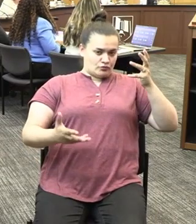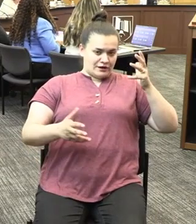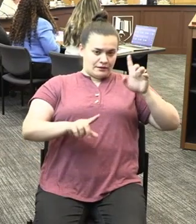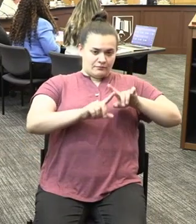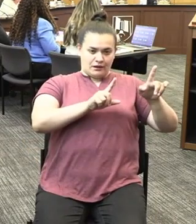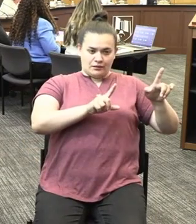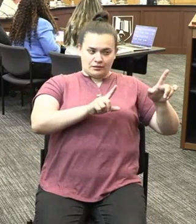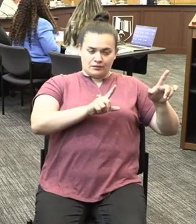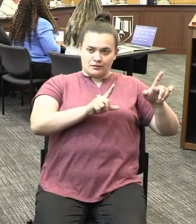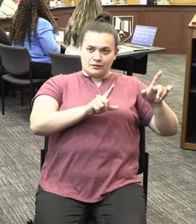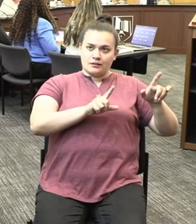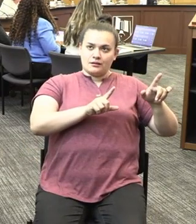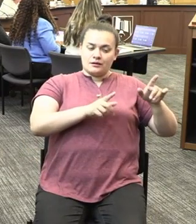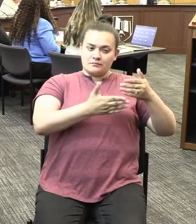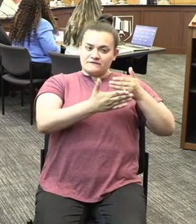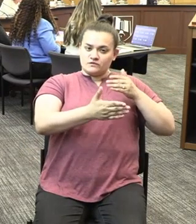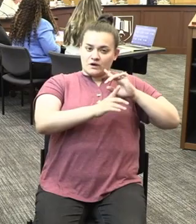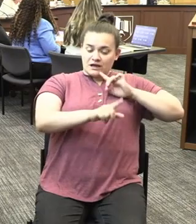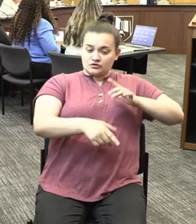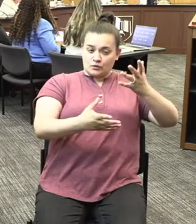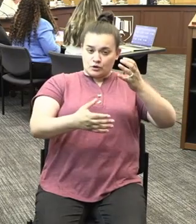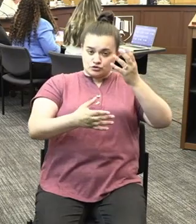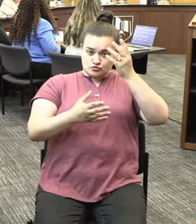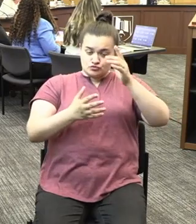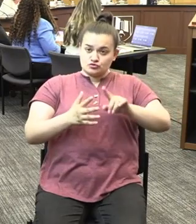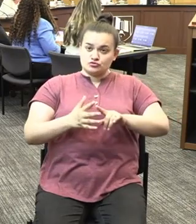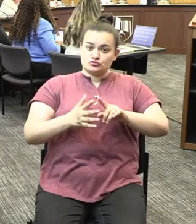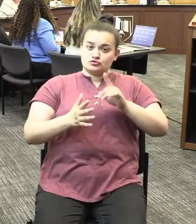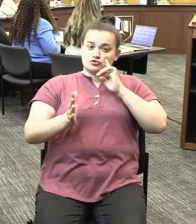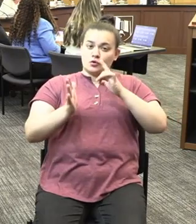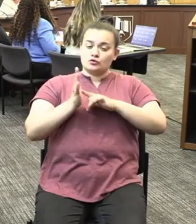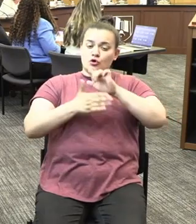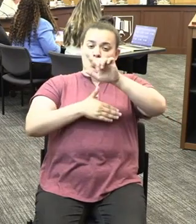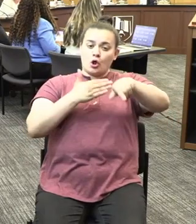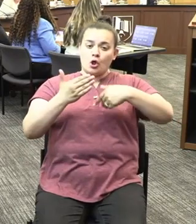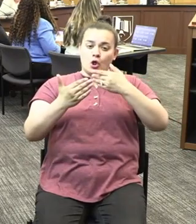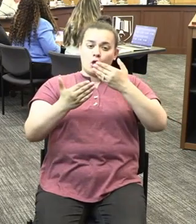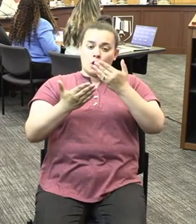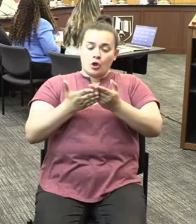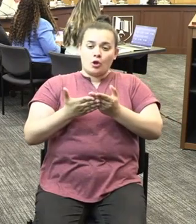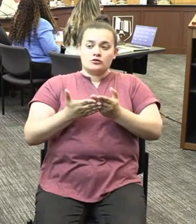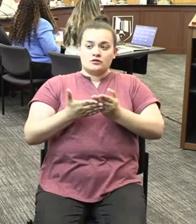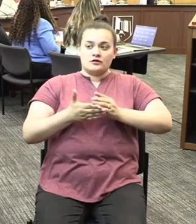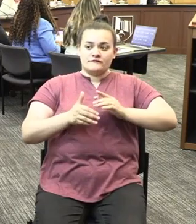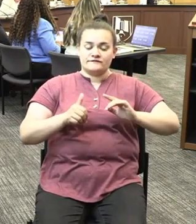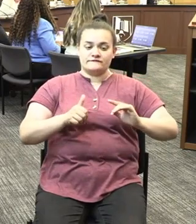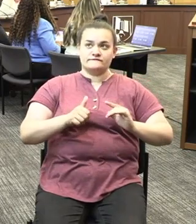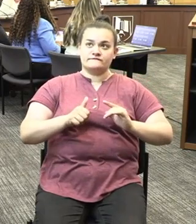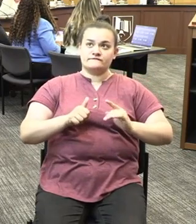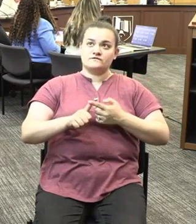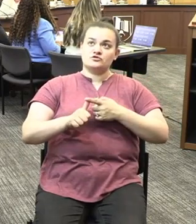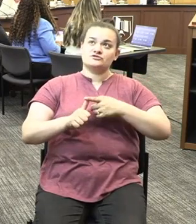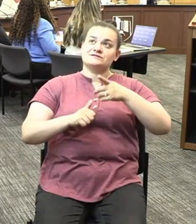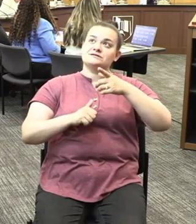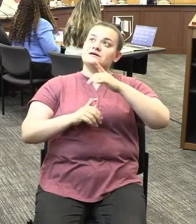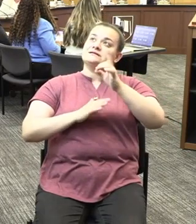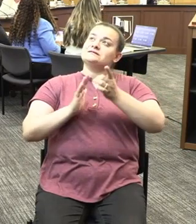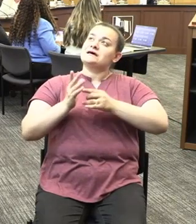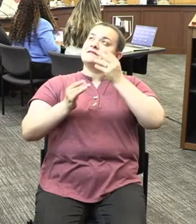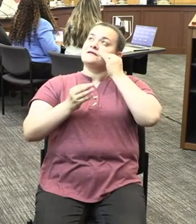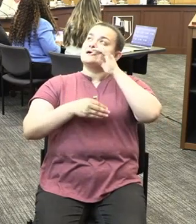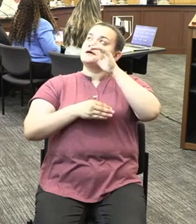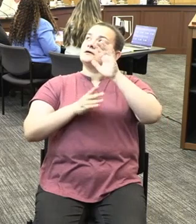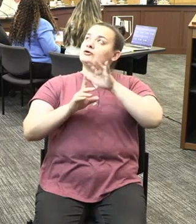But and before I answer, I want you to begin noticing all of the first, the forward vision, design thinking around the successes